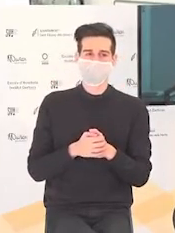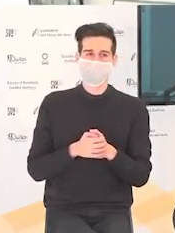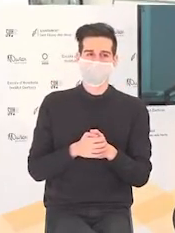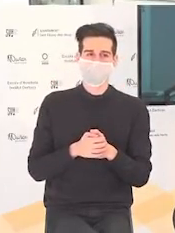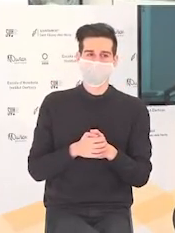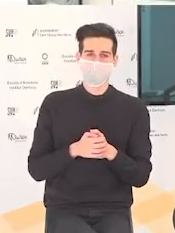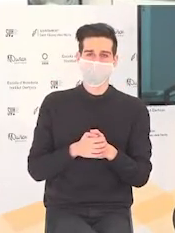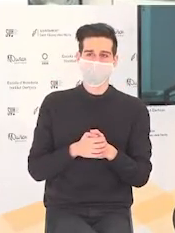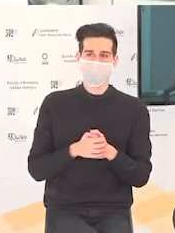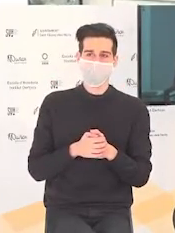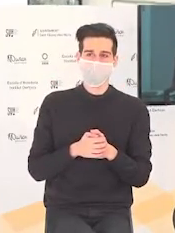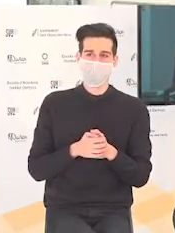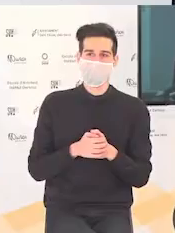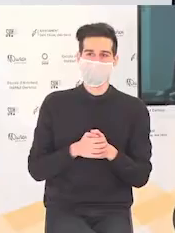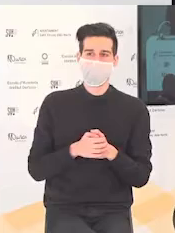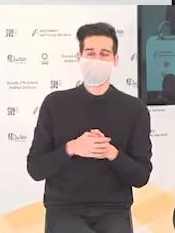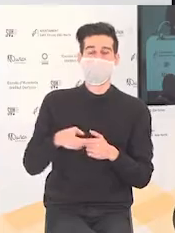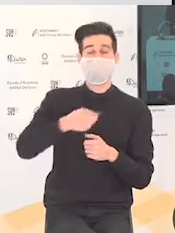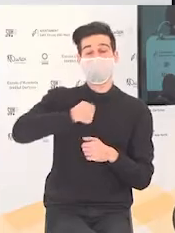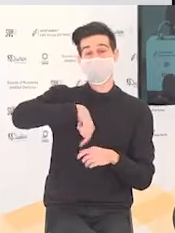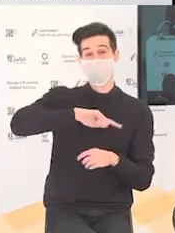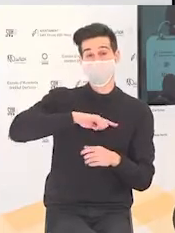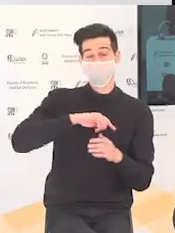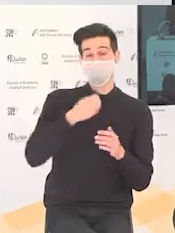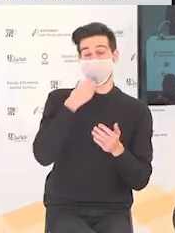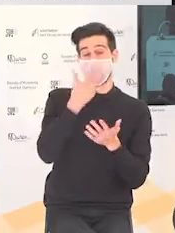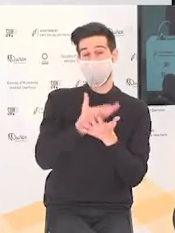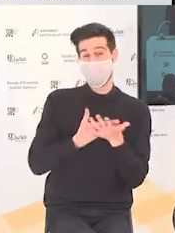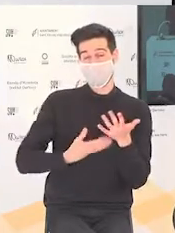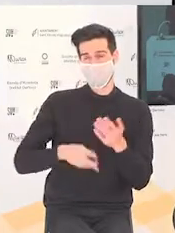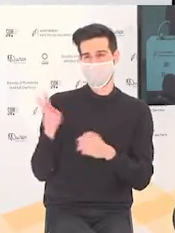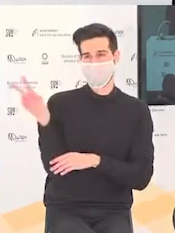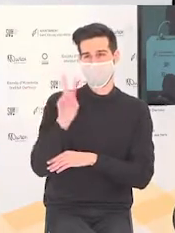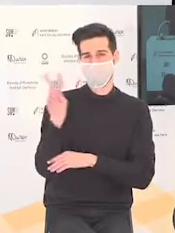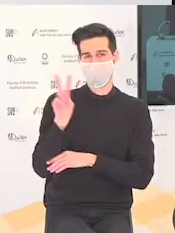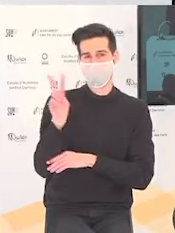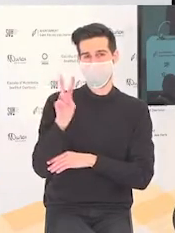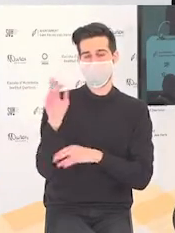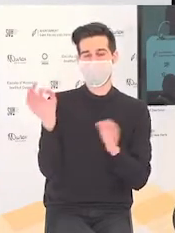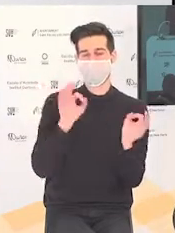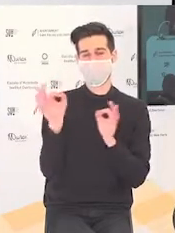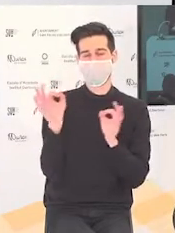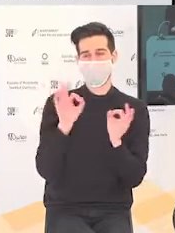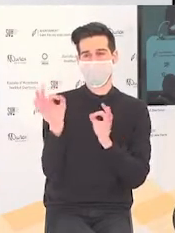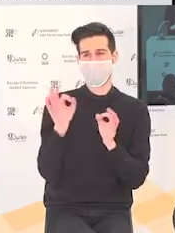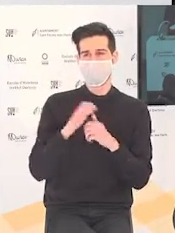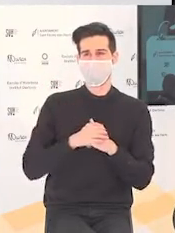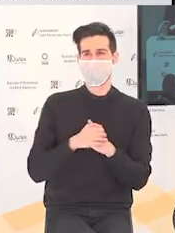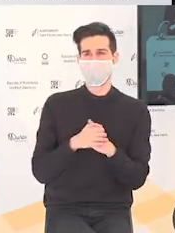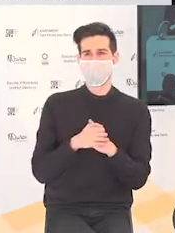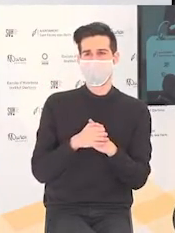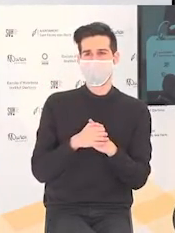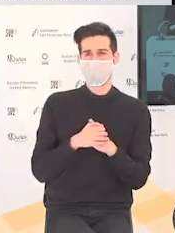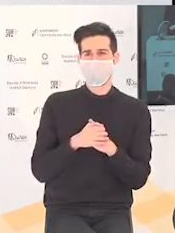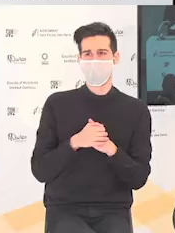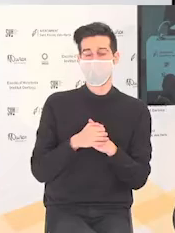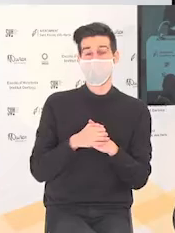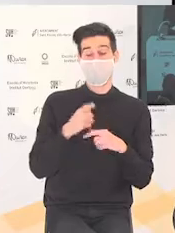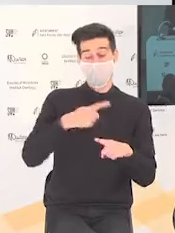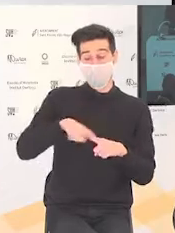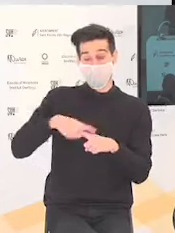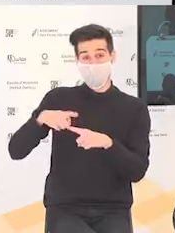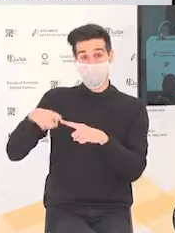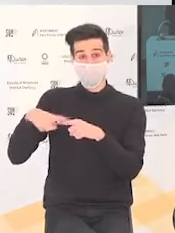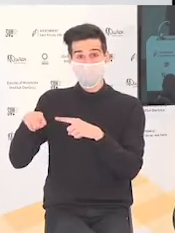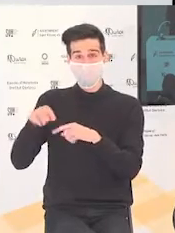receta vegana. There is no animal products at all. No contiene ningún tipo de producto de origen animal. We